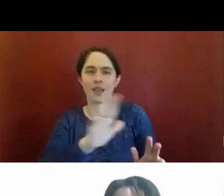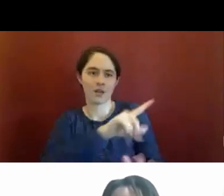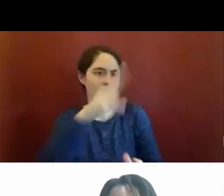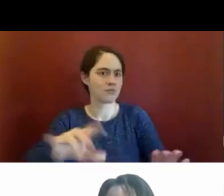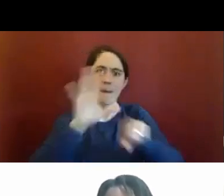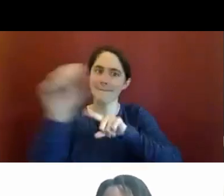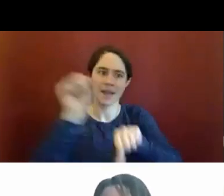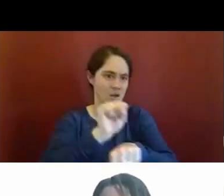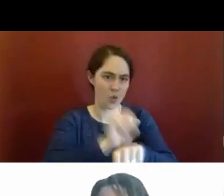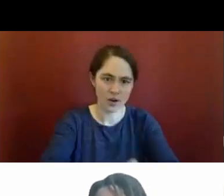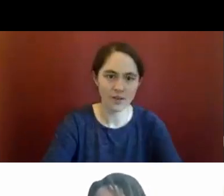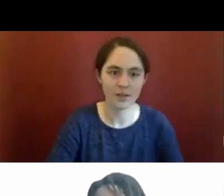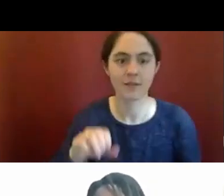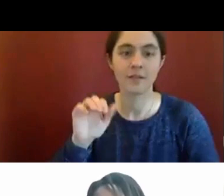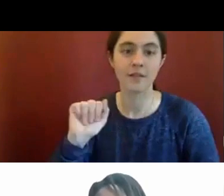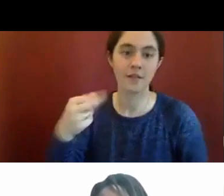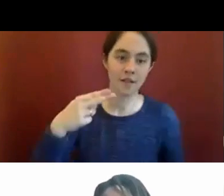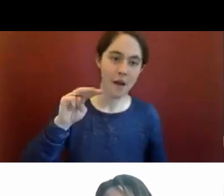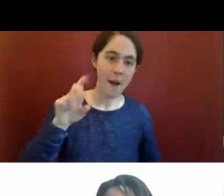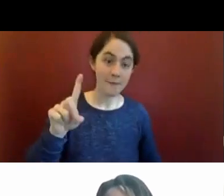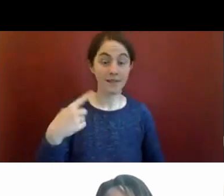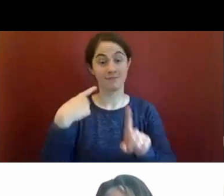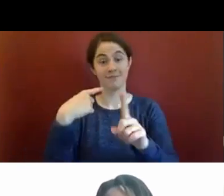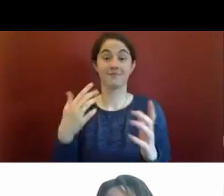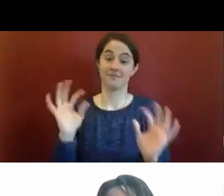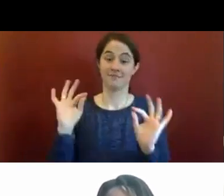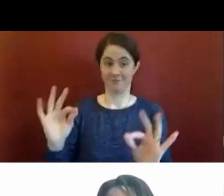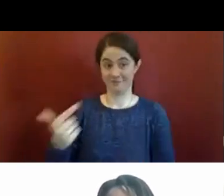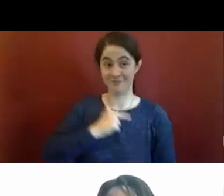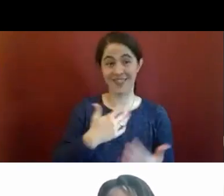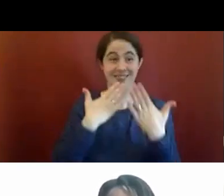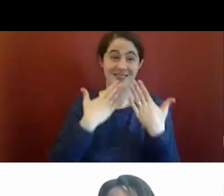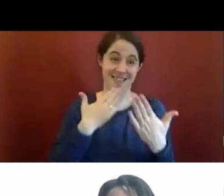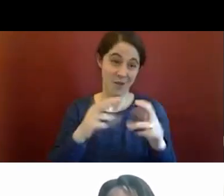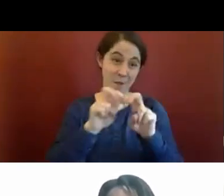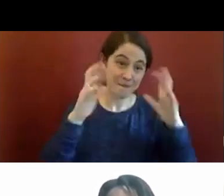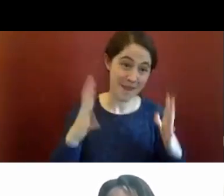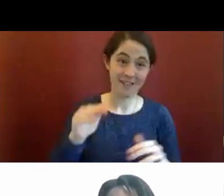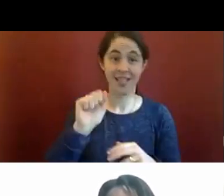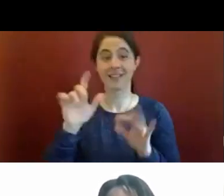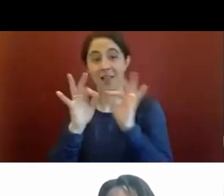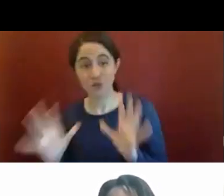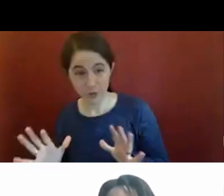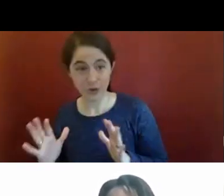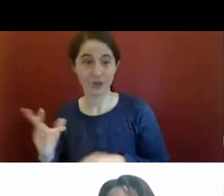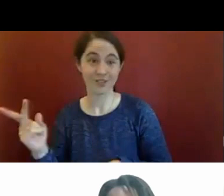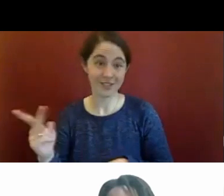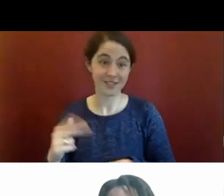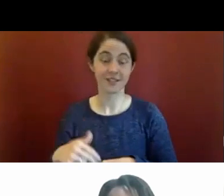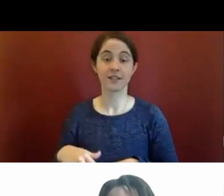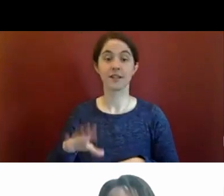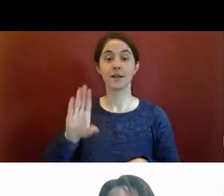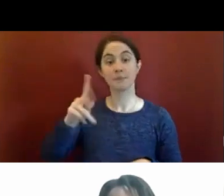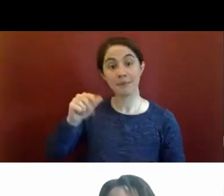Thank you. I also just want to thank all of you, the panel, Asl Interpreters, BBS